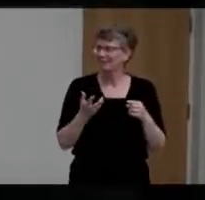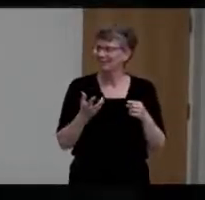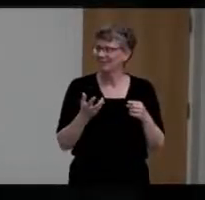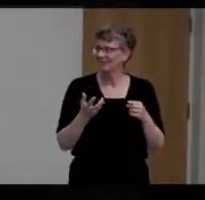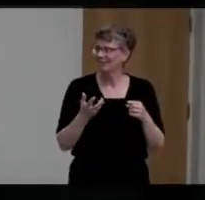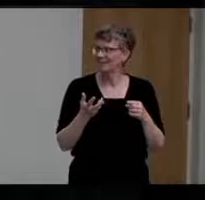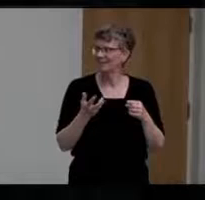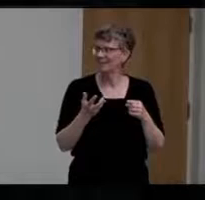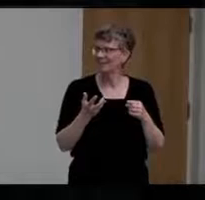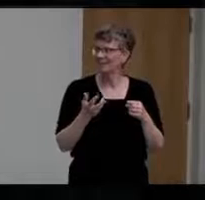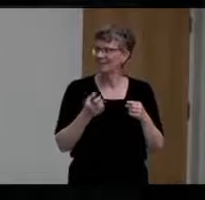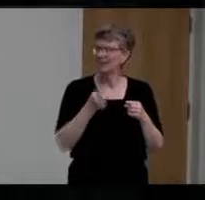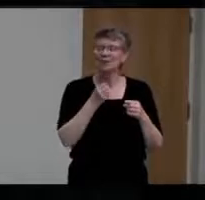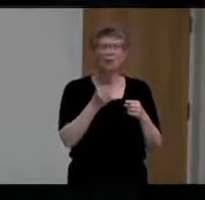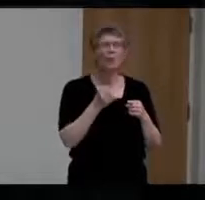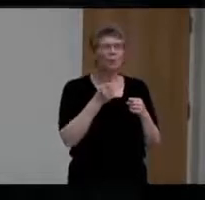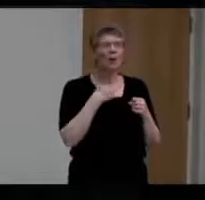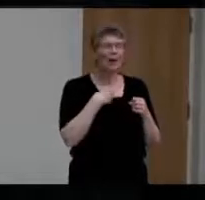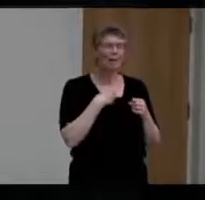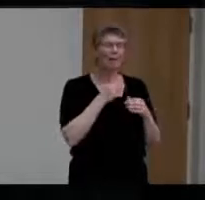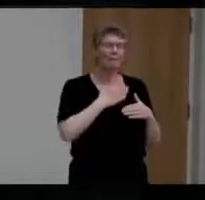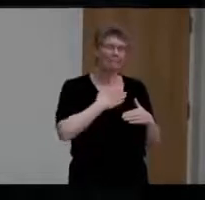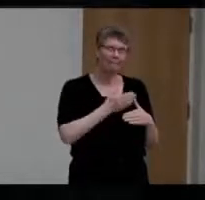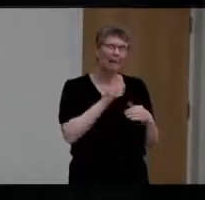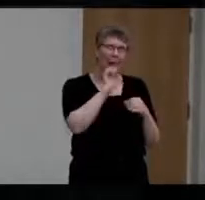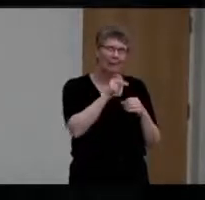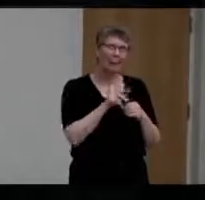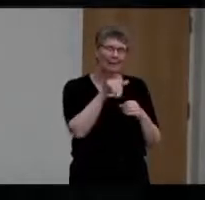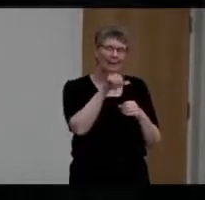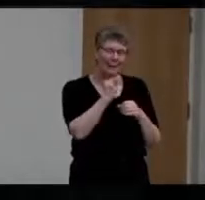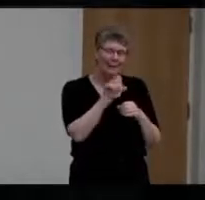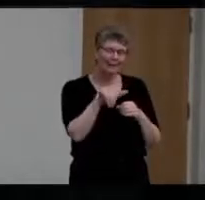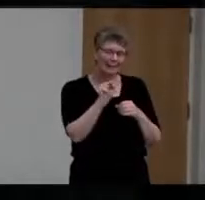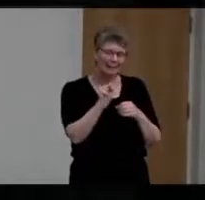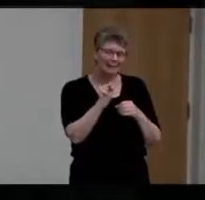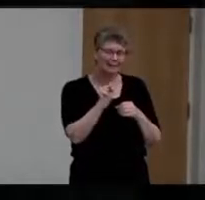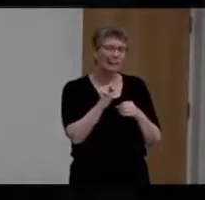that I'm giving more data than I want because,